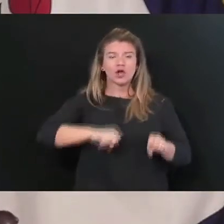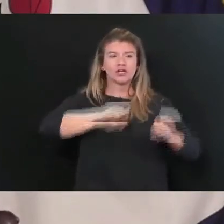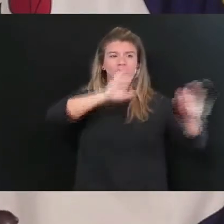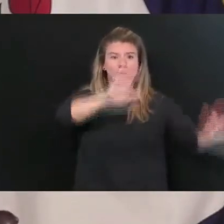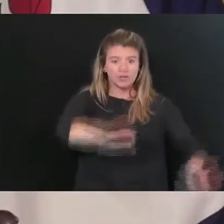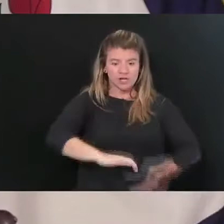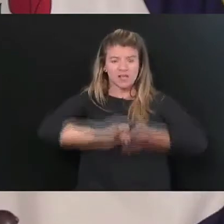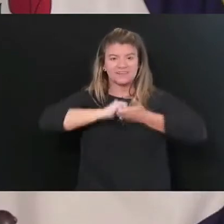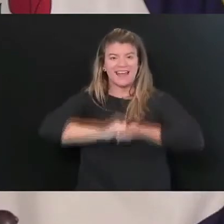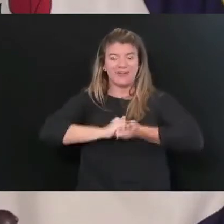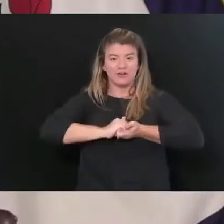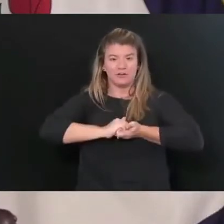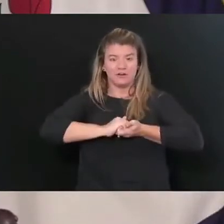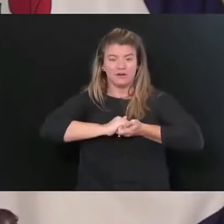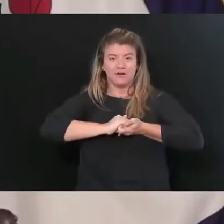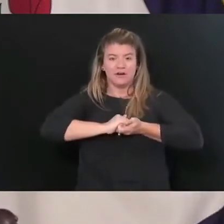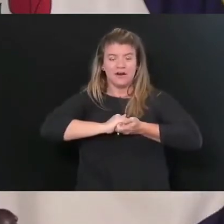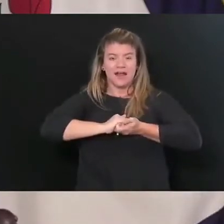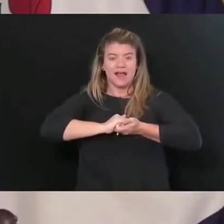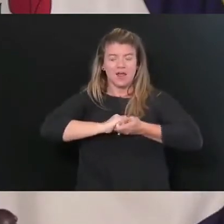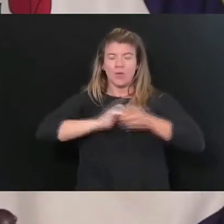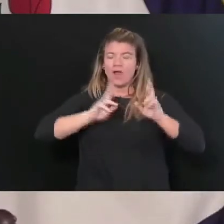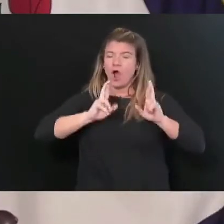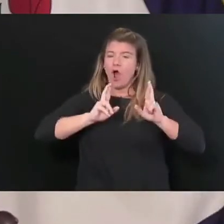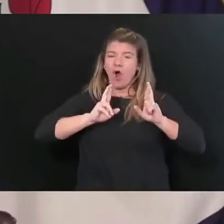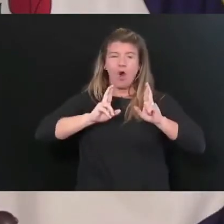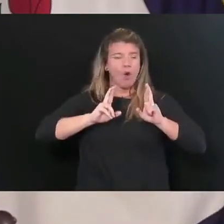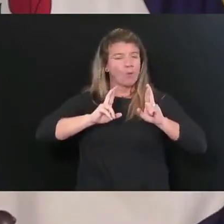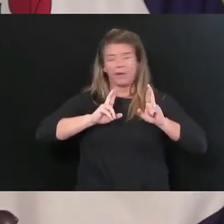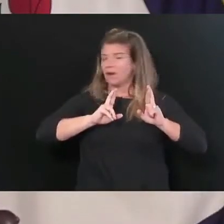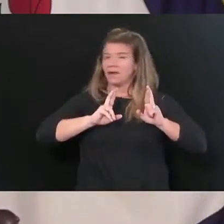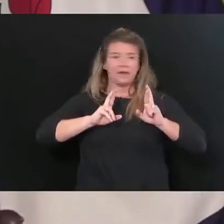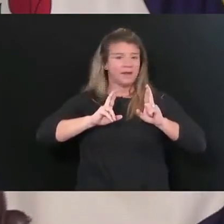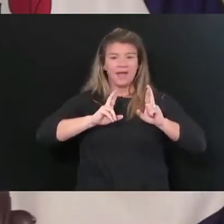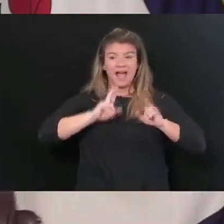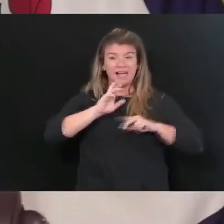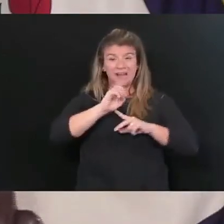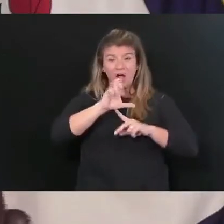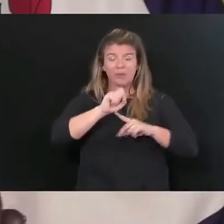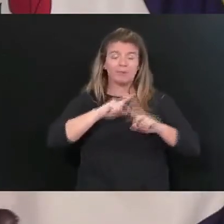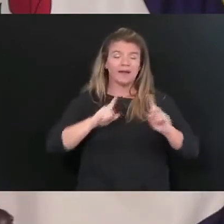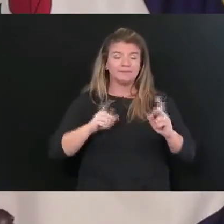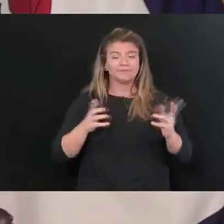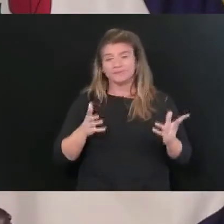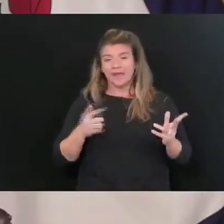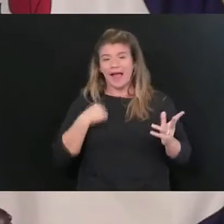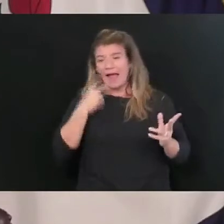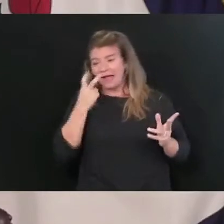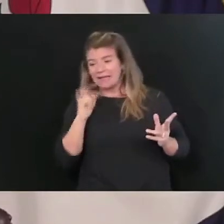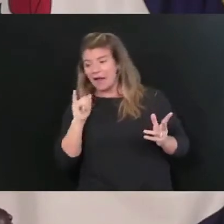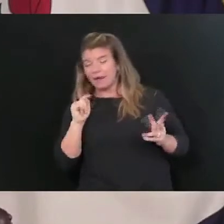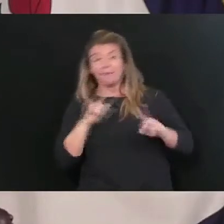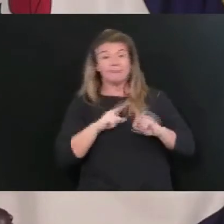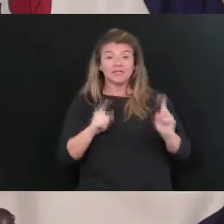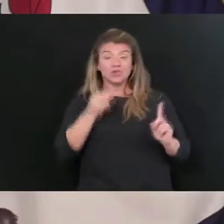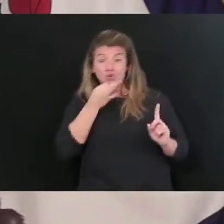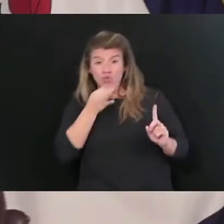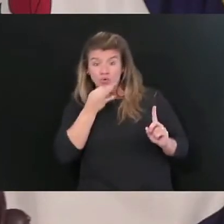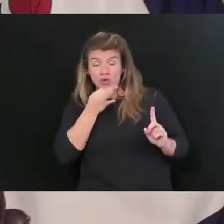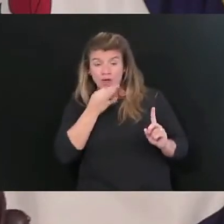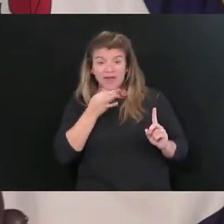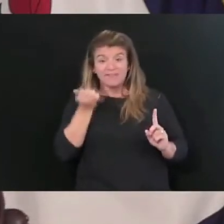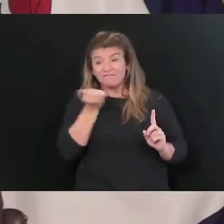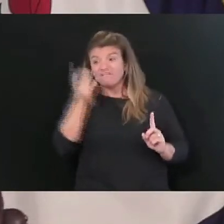now, and we hope and pray it's in October. It won't be in October, in my opinion, but it will be very soon, in the next